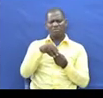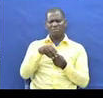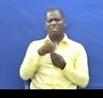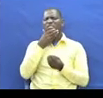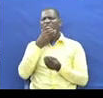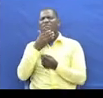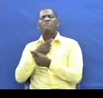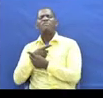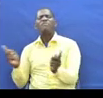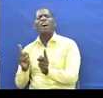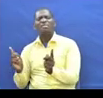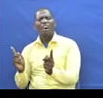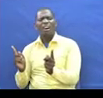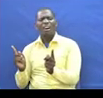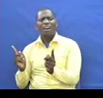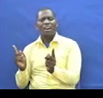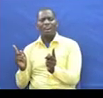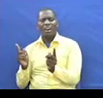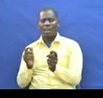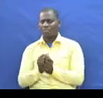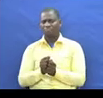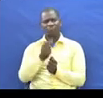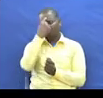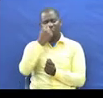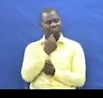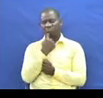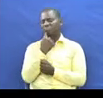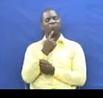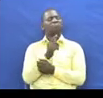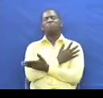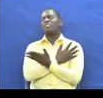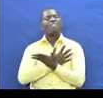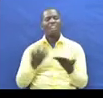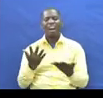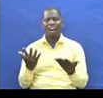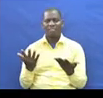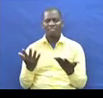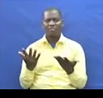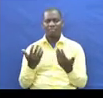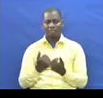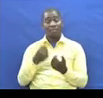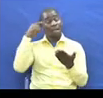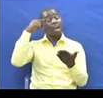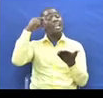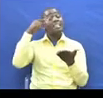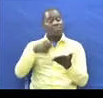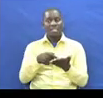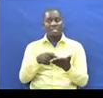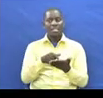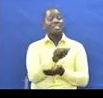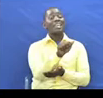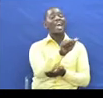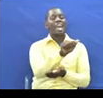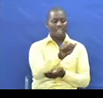fathers? The answer is no. So it means if A is the set